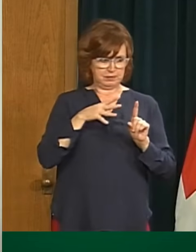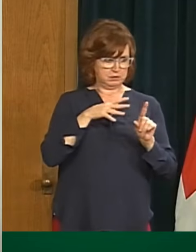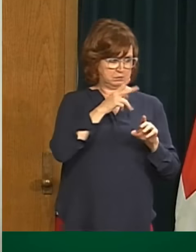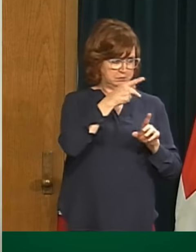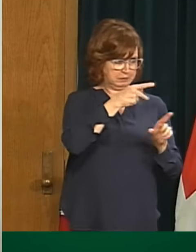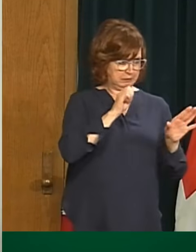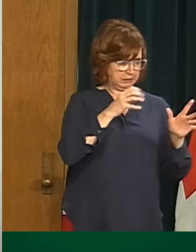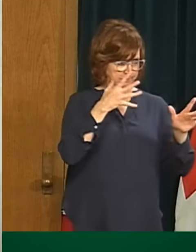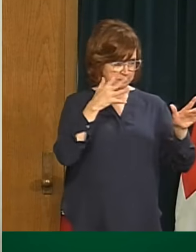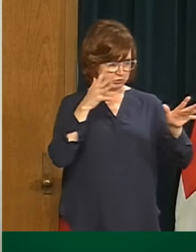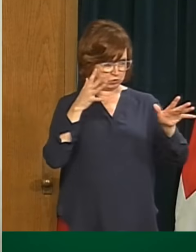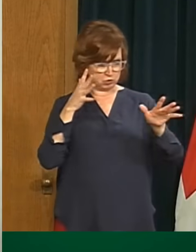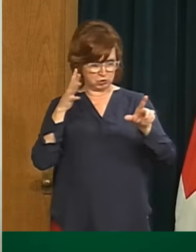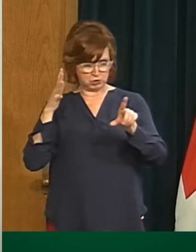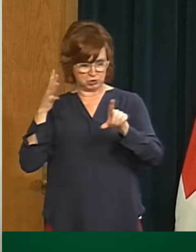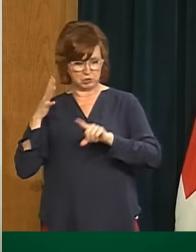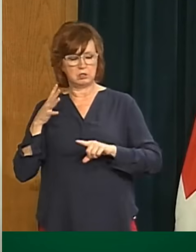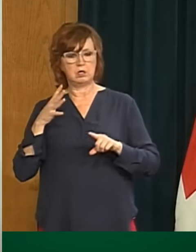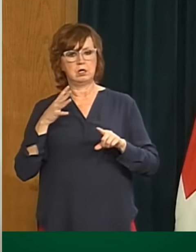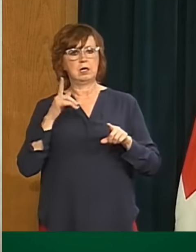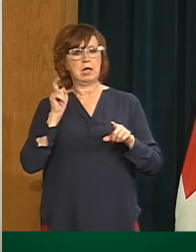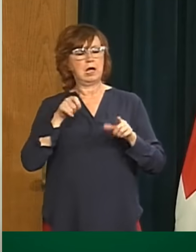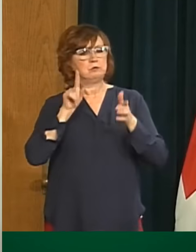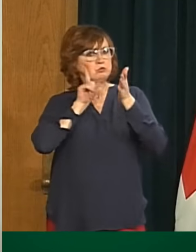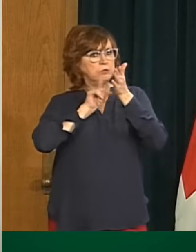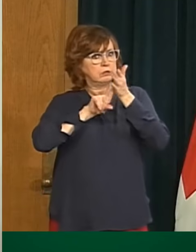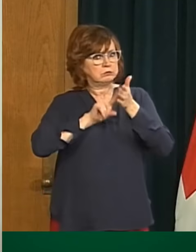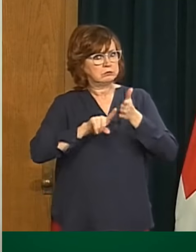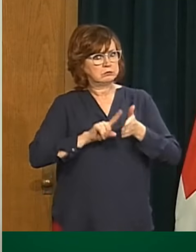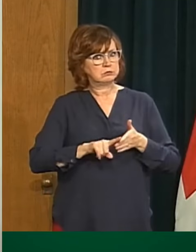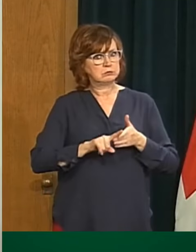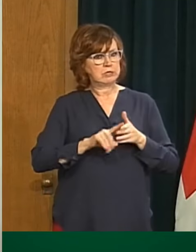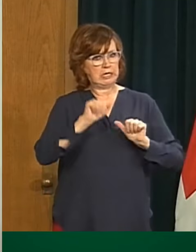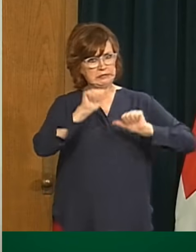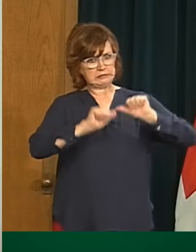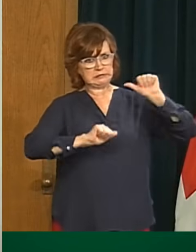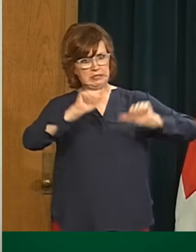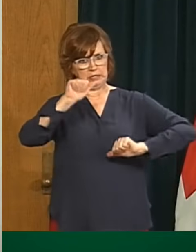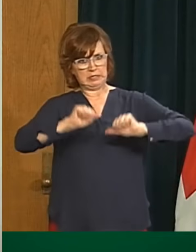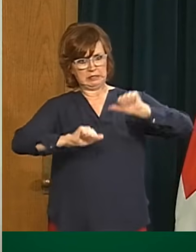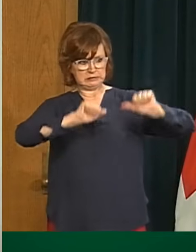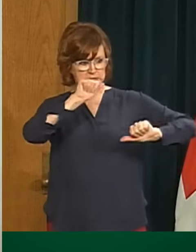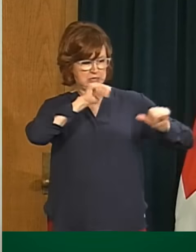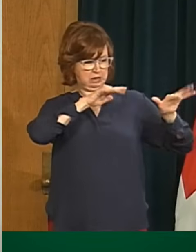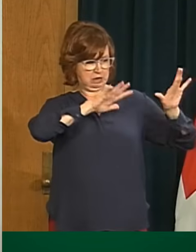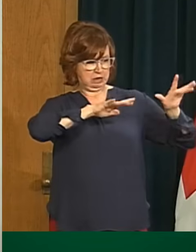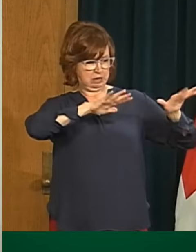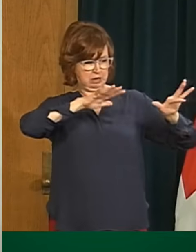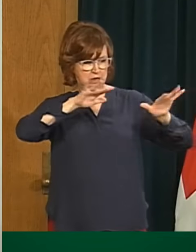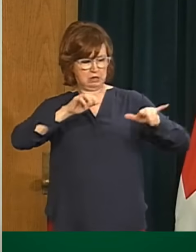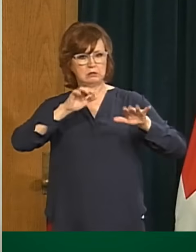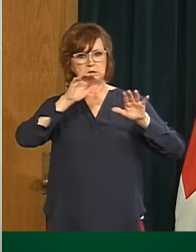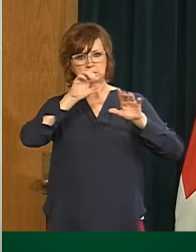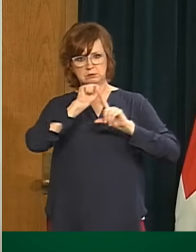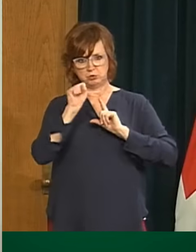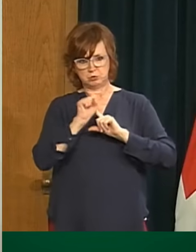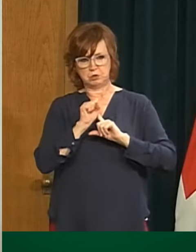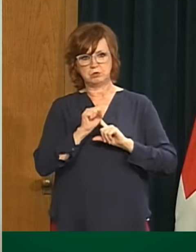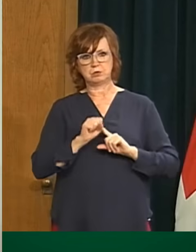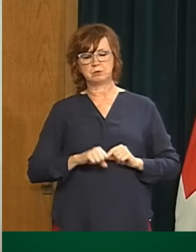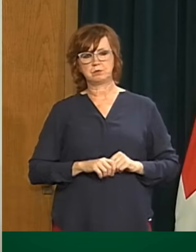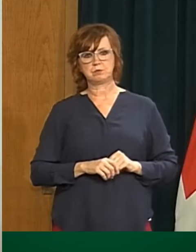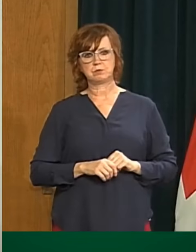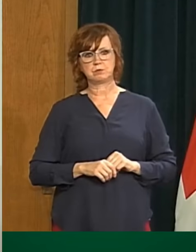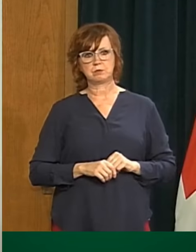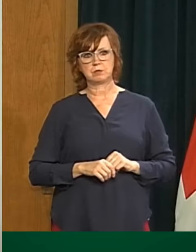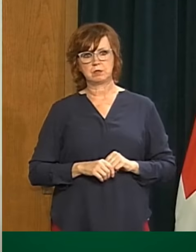quickly then assessed and is whittled down when many staff were in fact found to be using proper PPE, and then the staff who weren't,